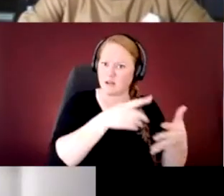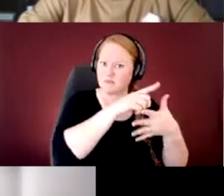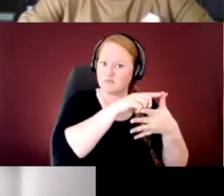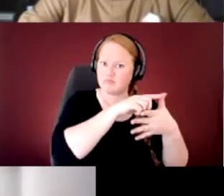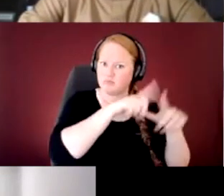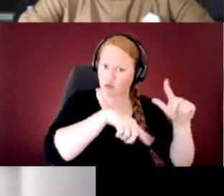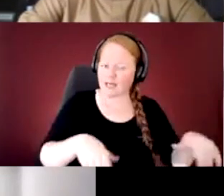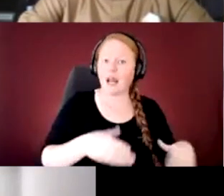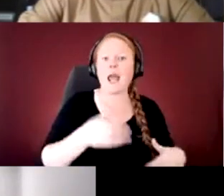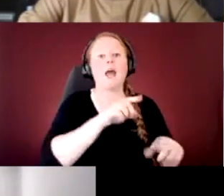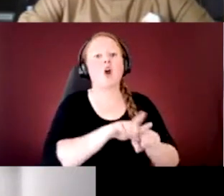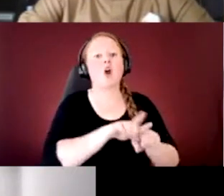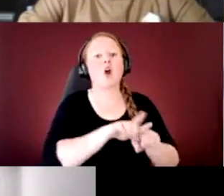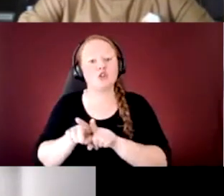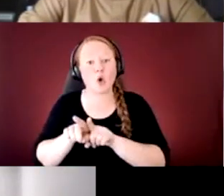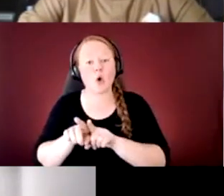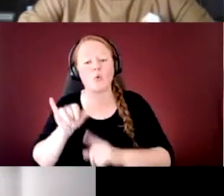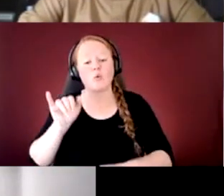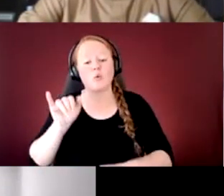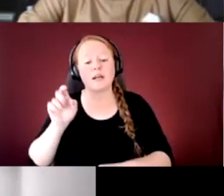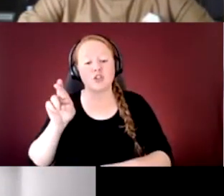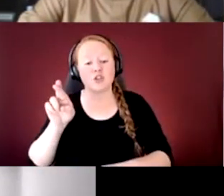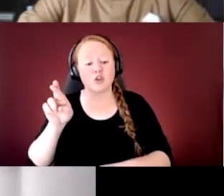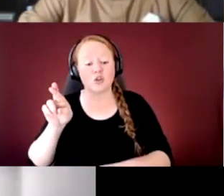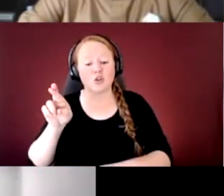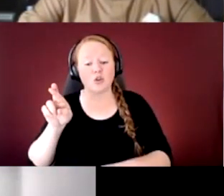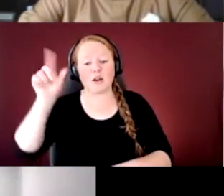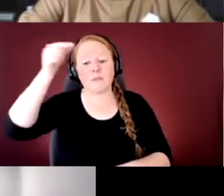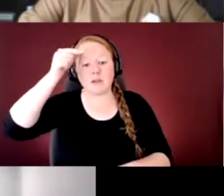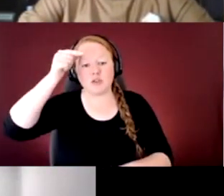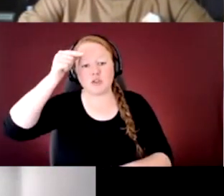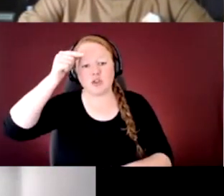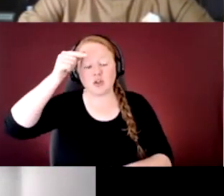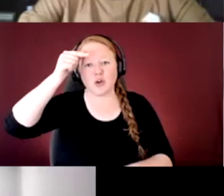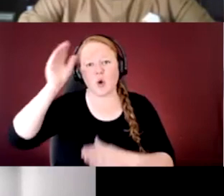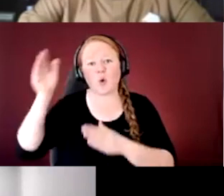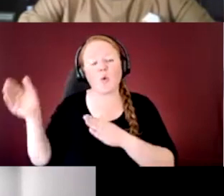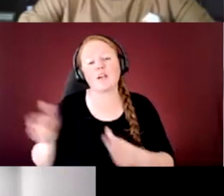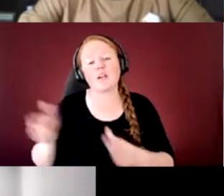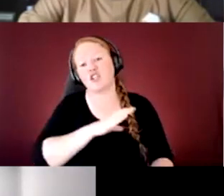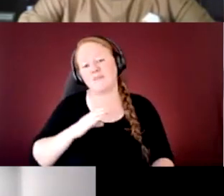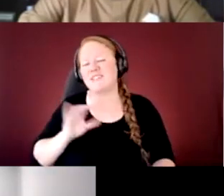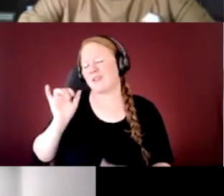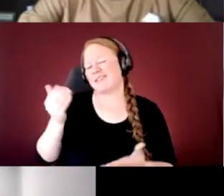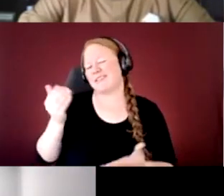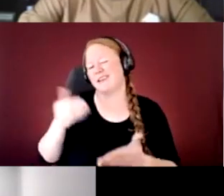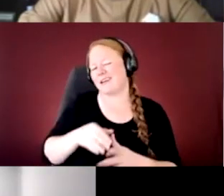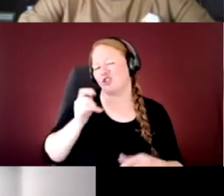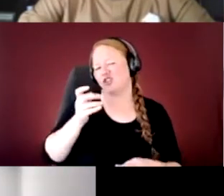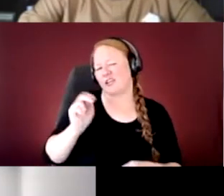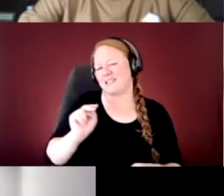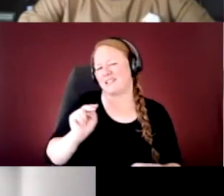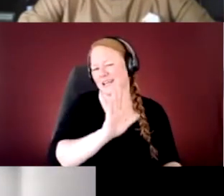an intergovernmental coordination committee, which goes back to Jason's point earlier in the meeting. So that's just what's